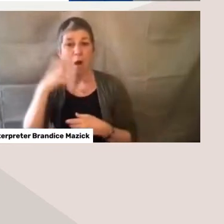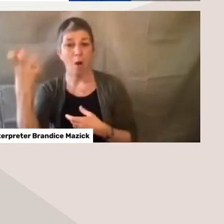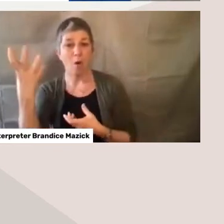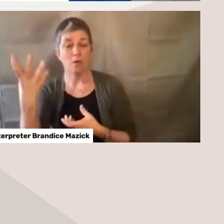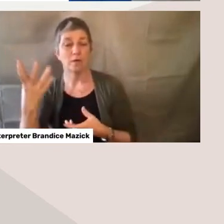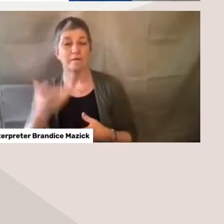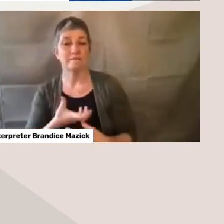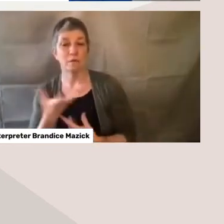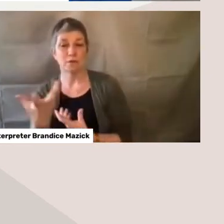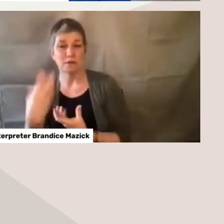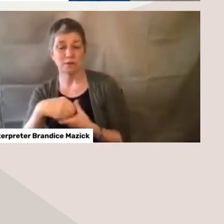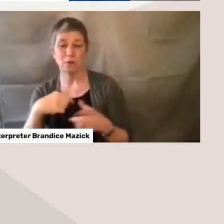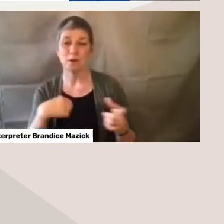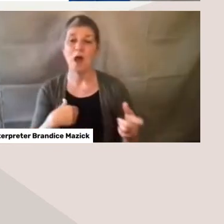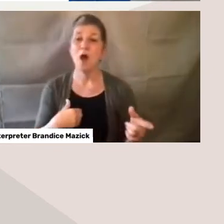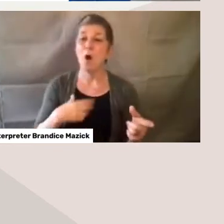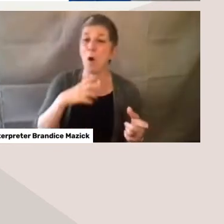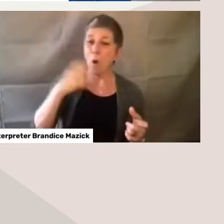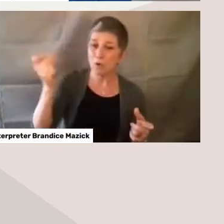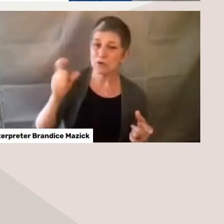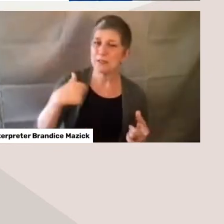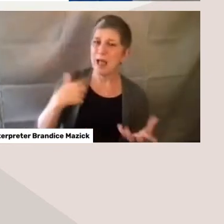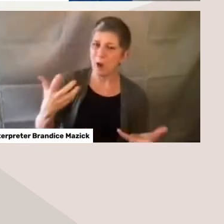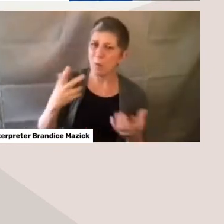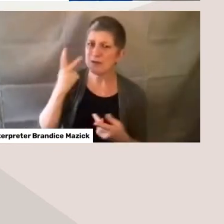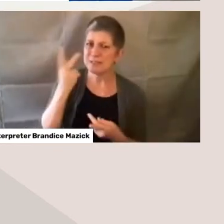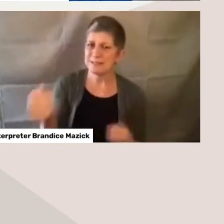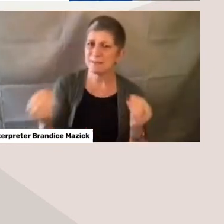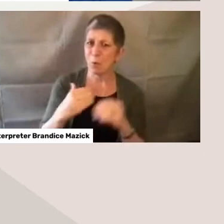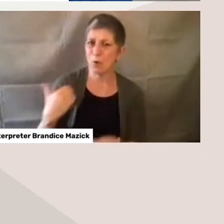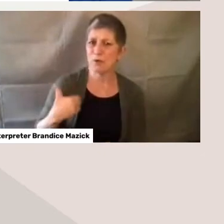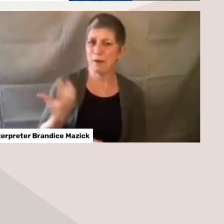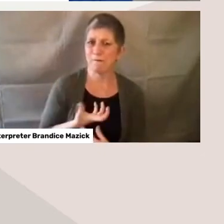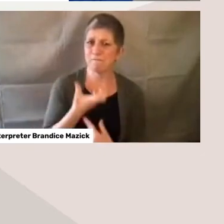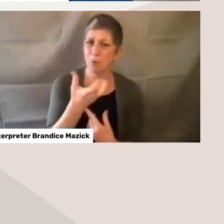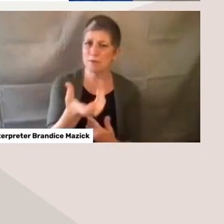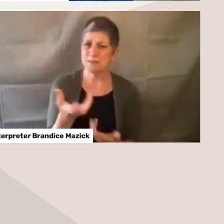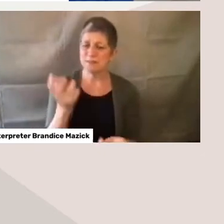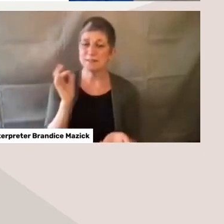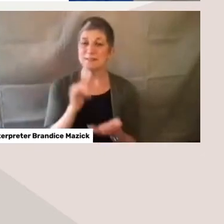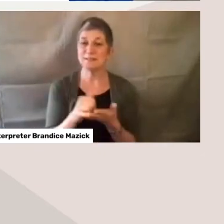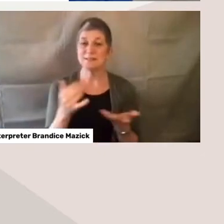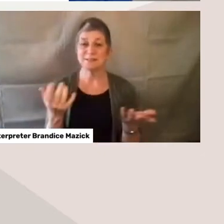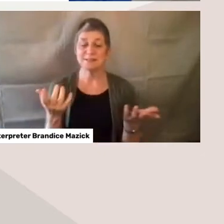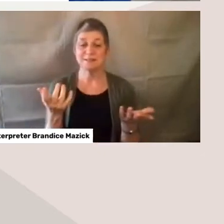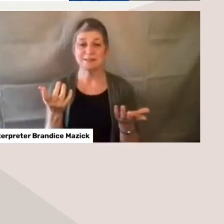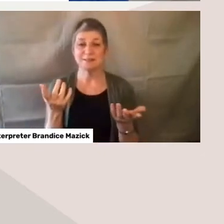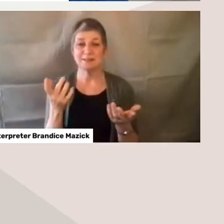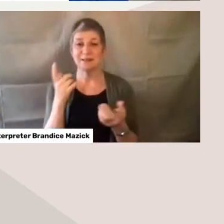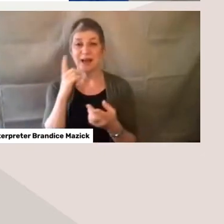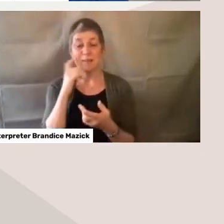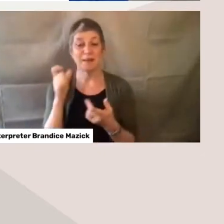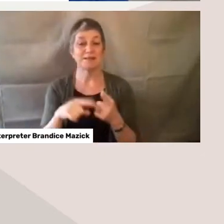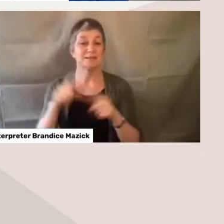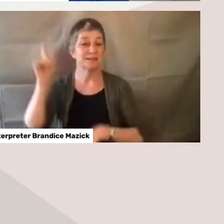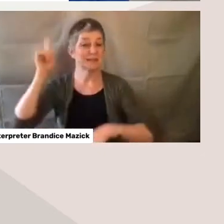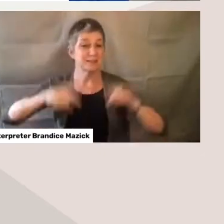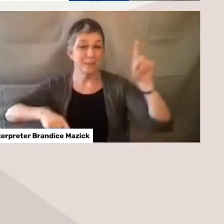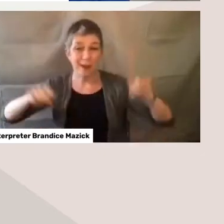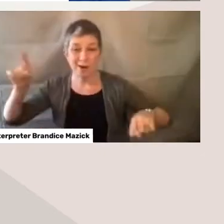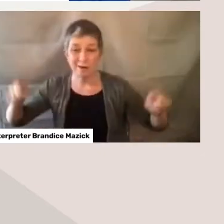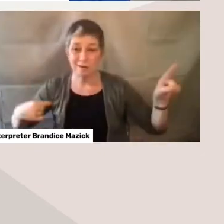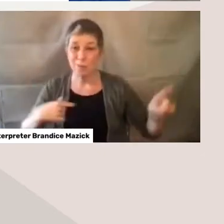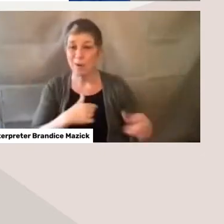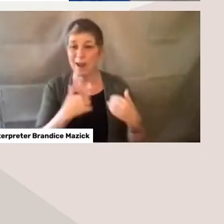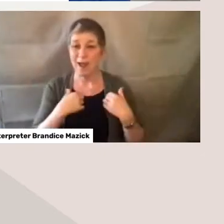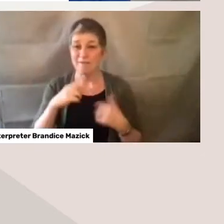The older should say, I want younger voices. And more importantly than anything, because of the big disparities we have in race,